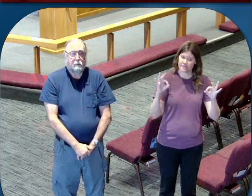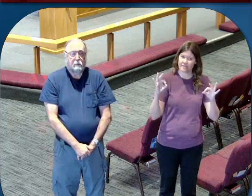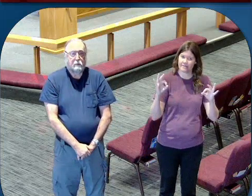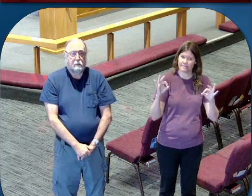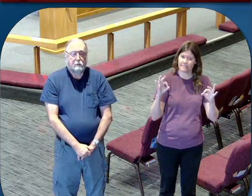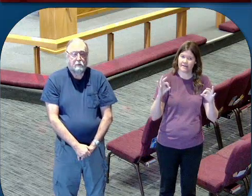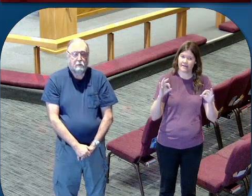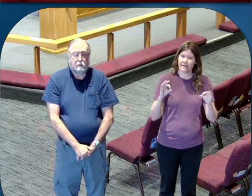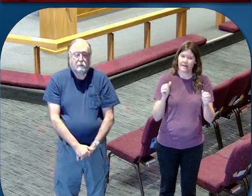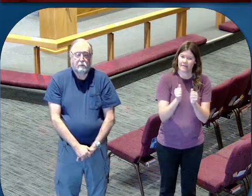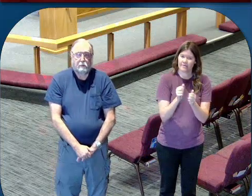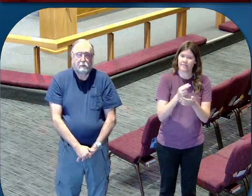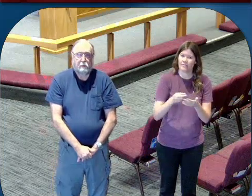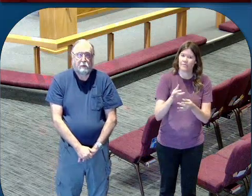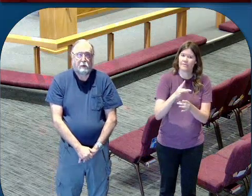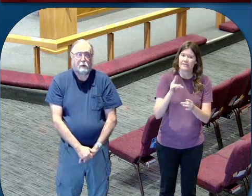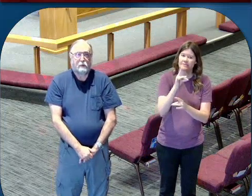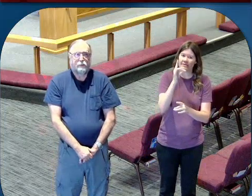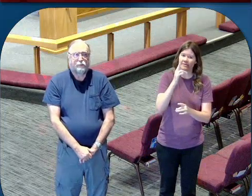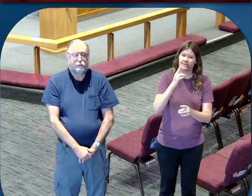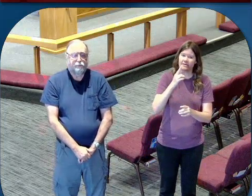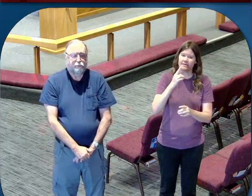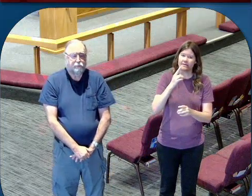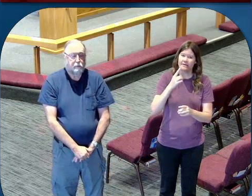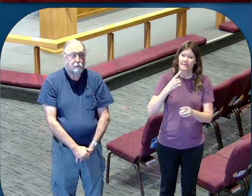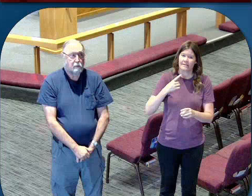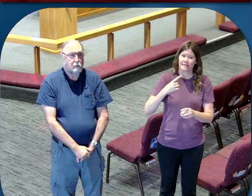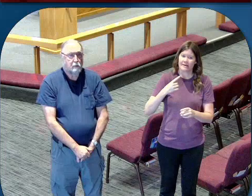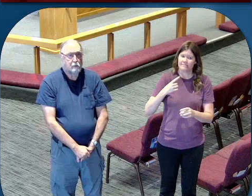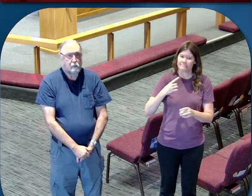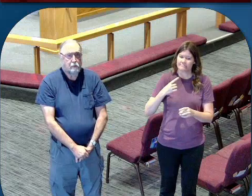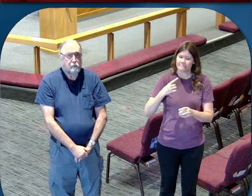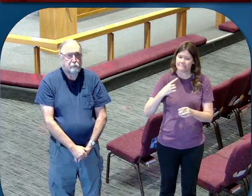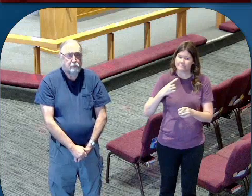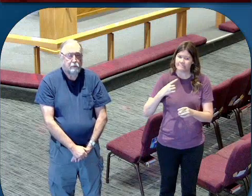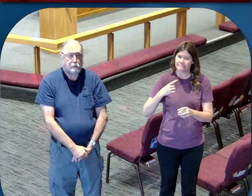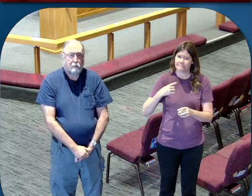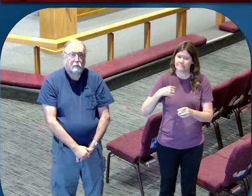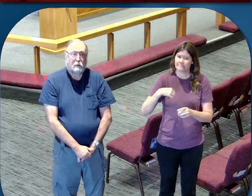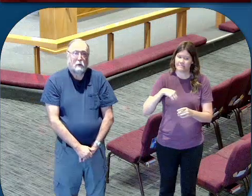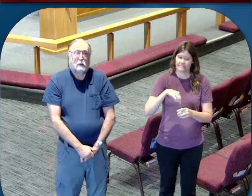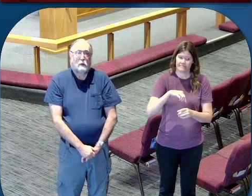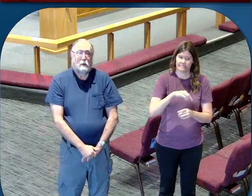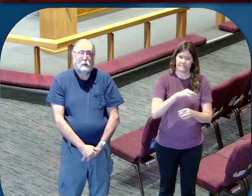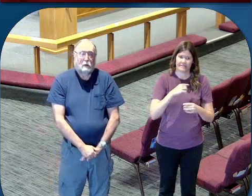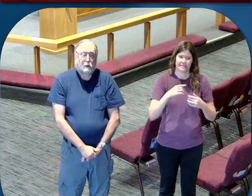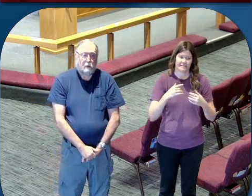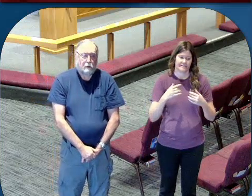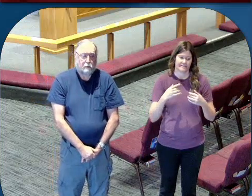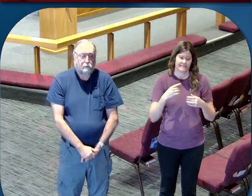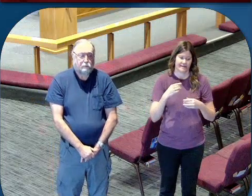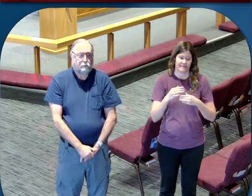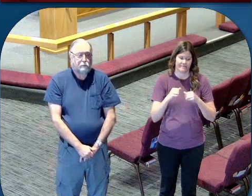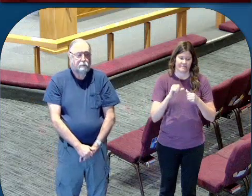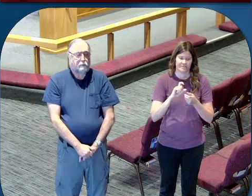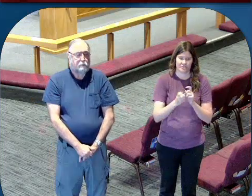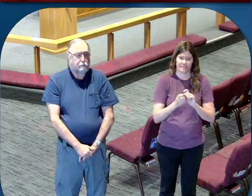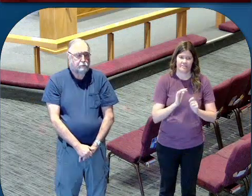we all undergo ongoing reformation for our hearts and minds,